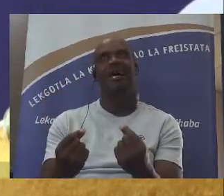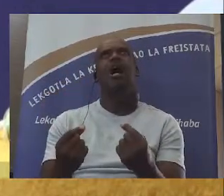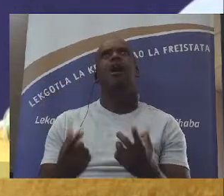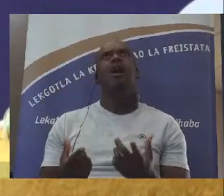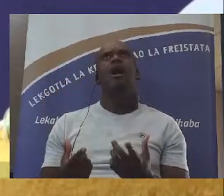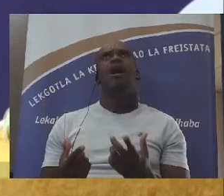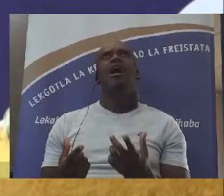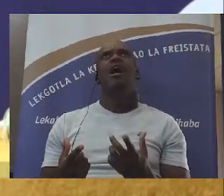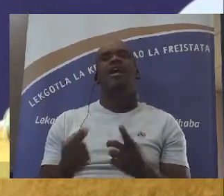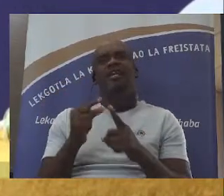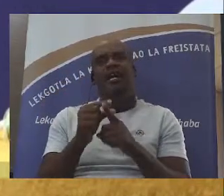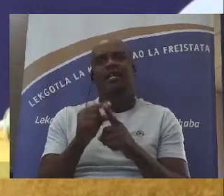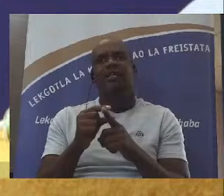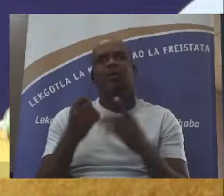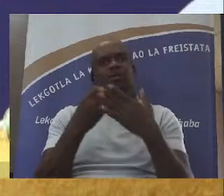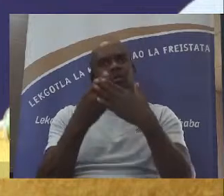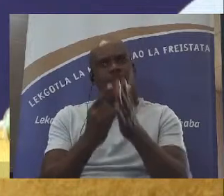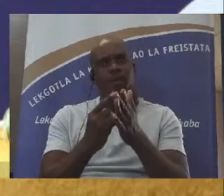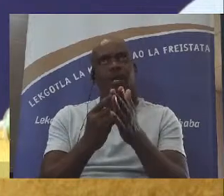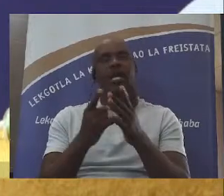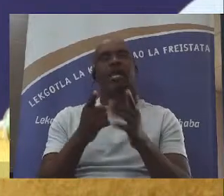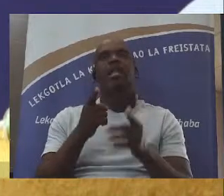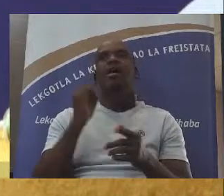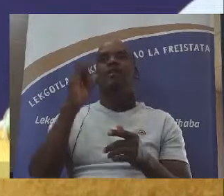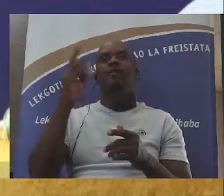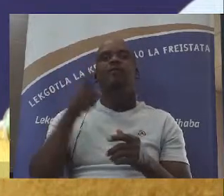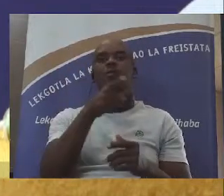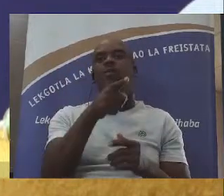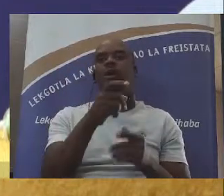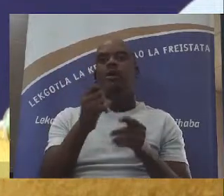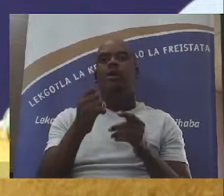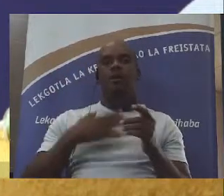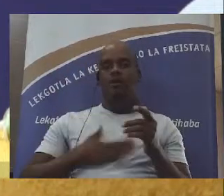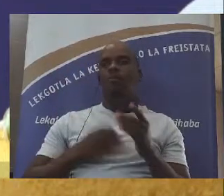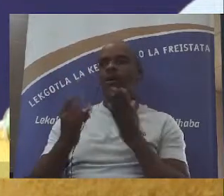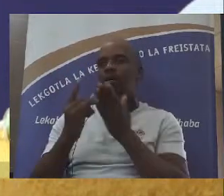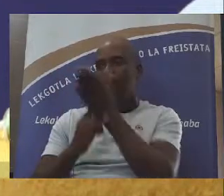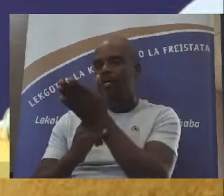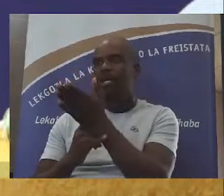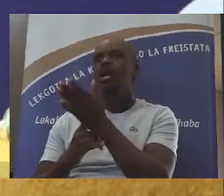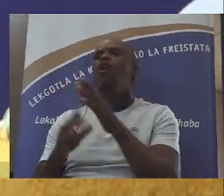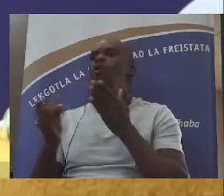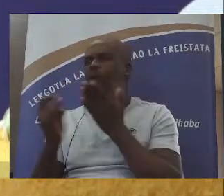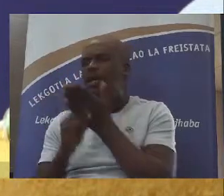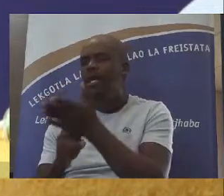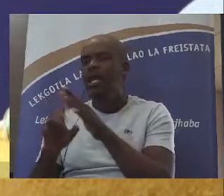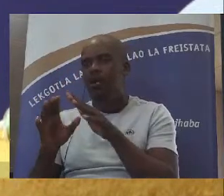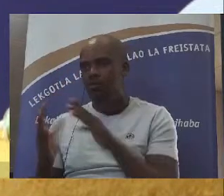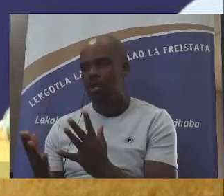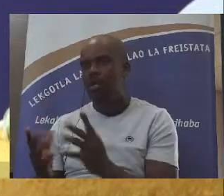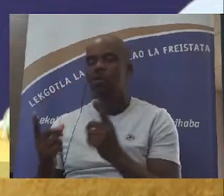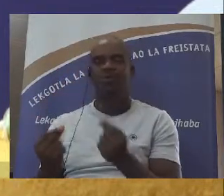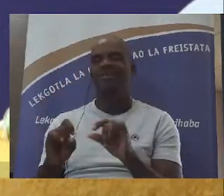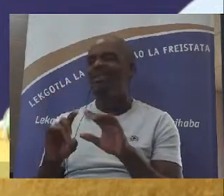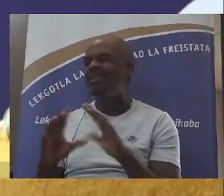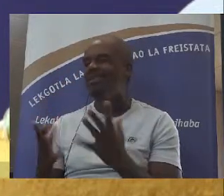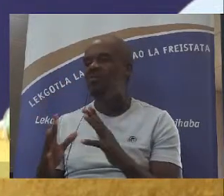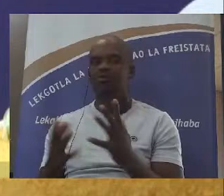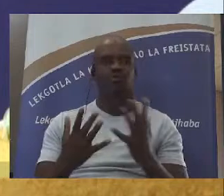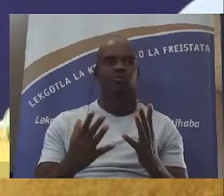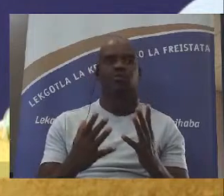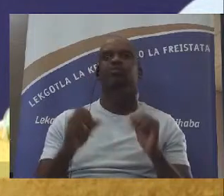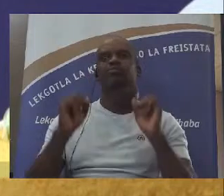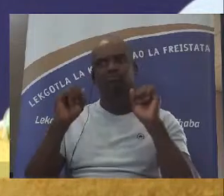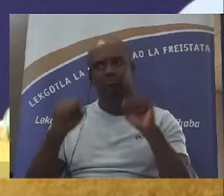bulela monyako hore ha o batla ho kena mono o tlo o etse jwang kaofela ha tsona ntho tsena. E ska re ka